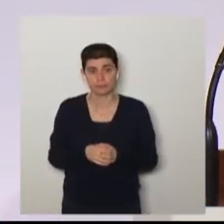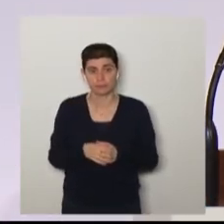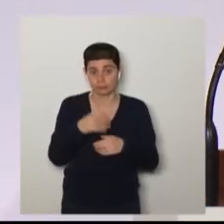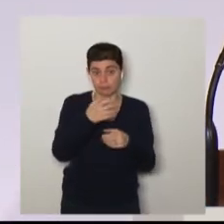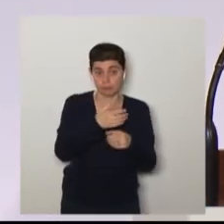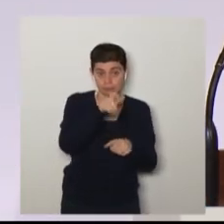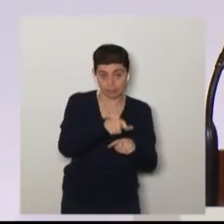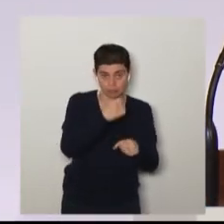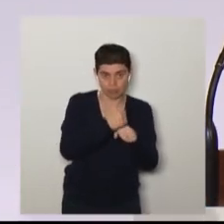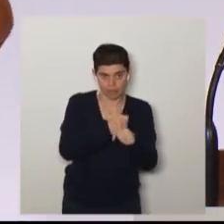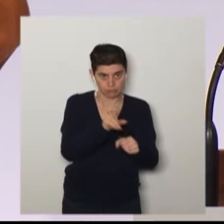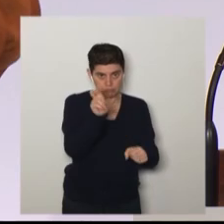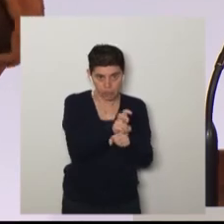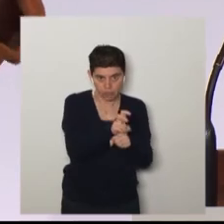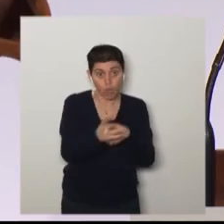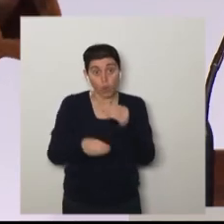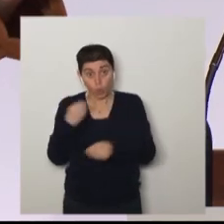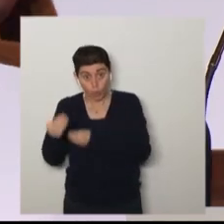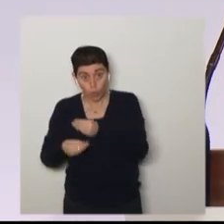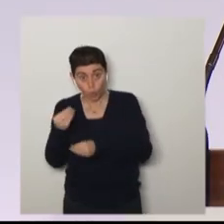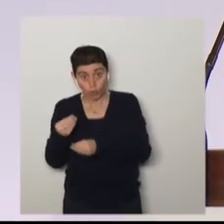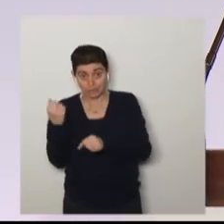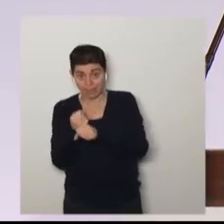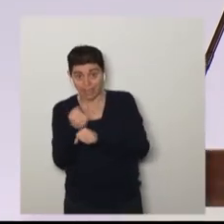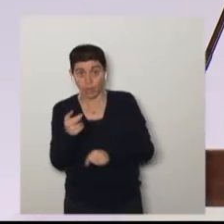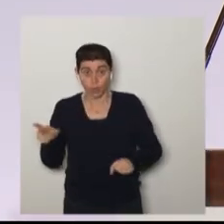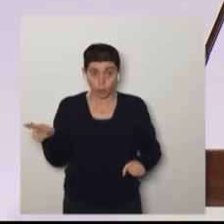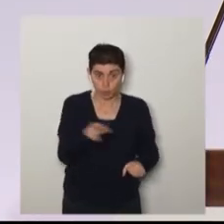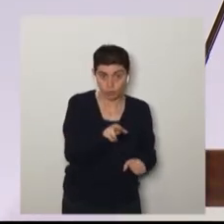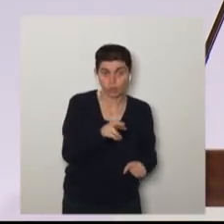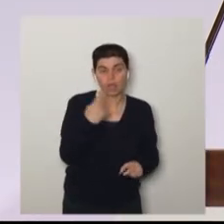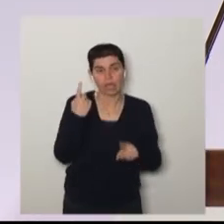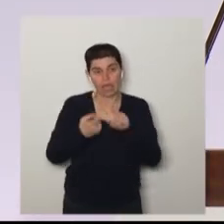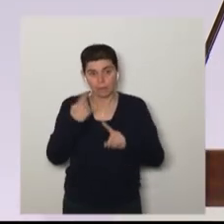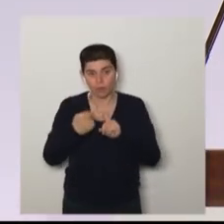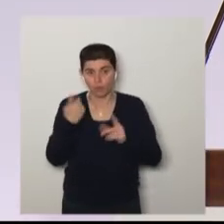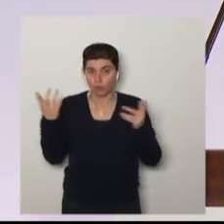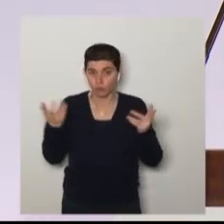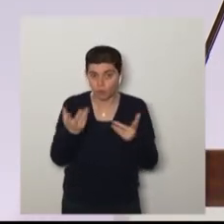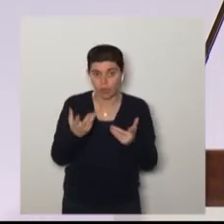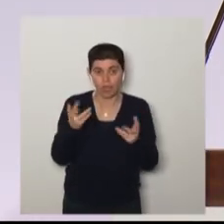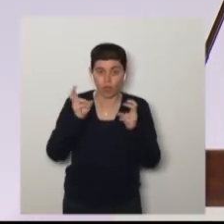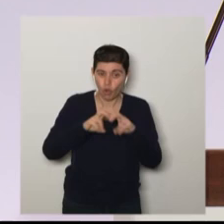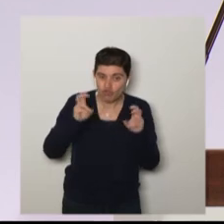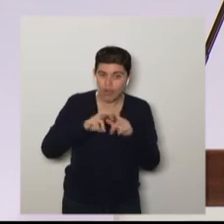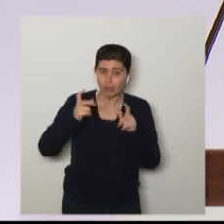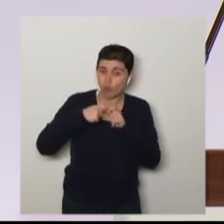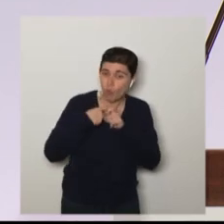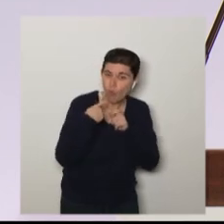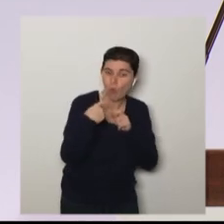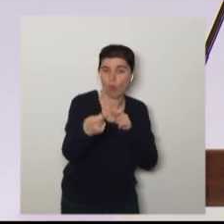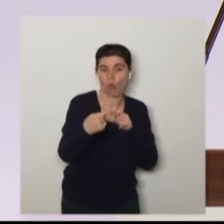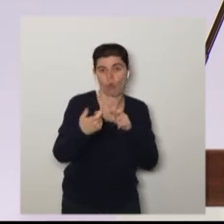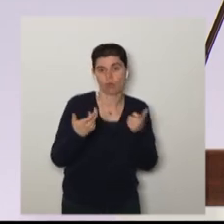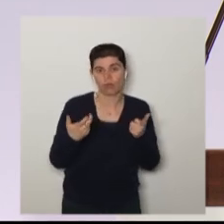this long-term strategy on research. We can start with smaller research and share